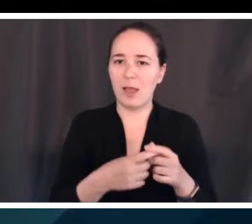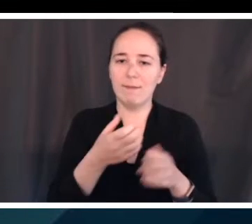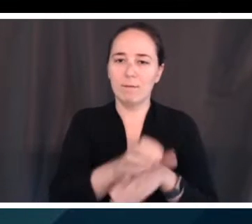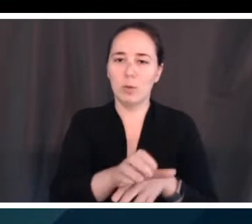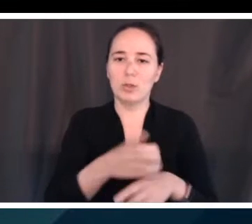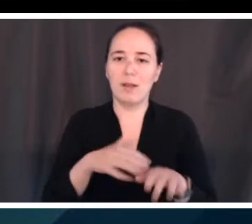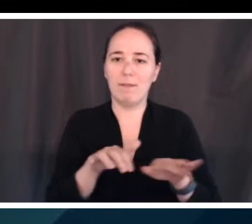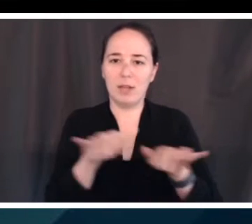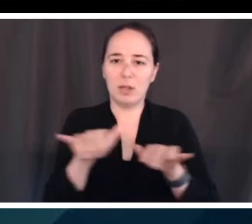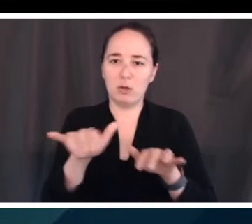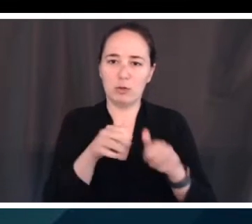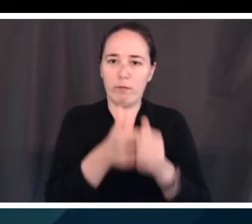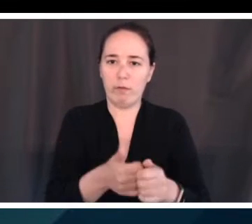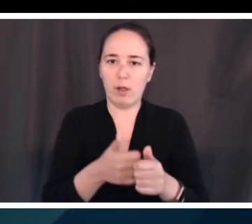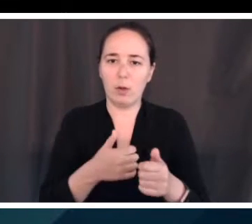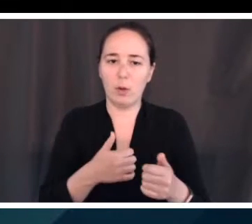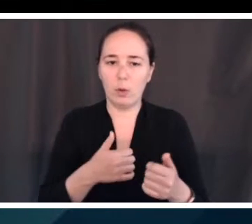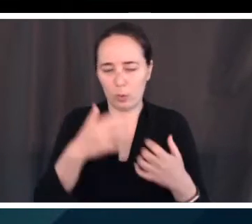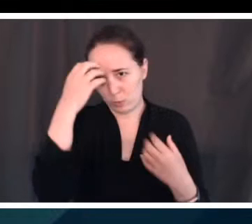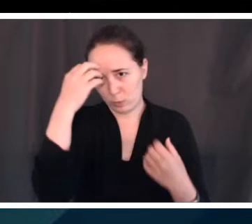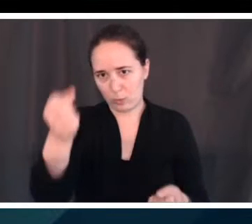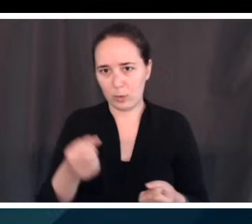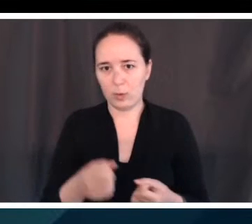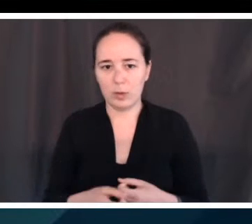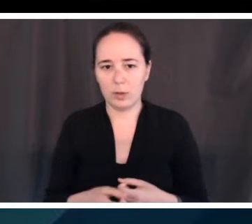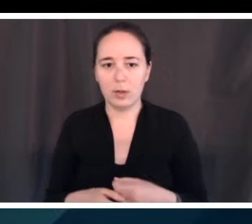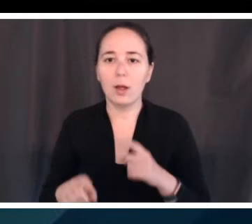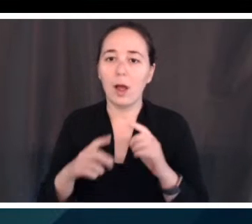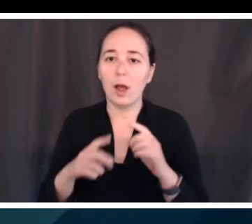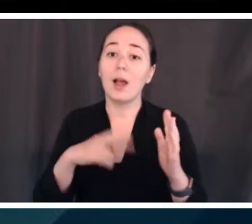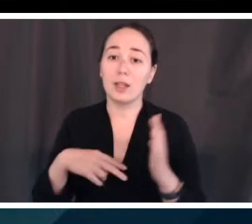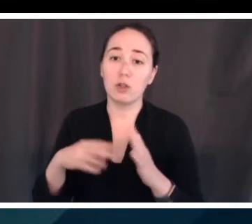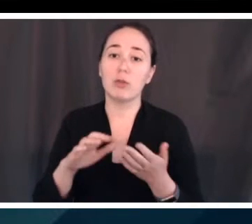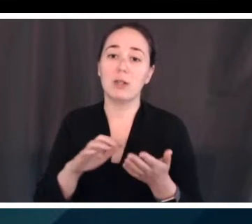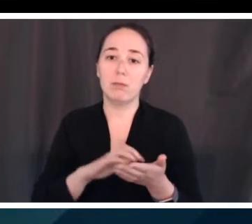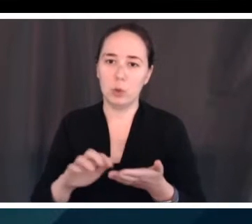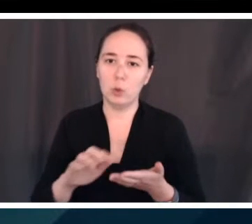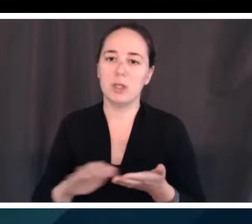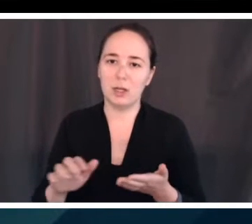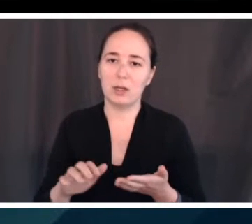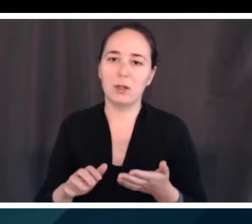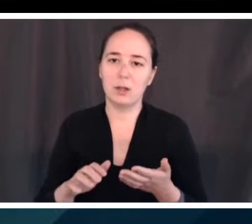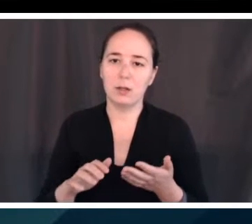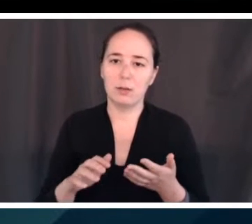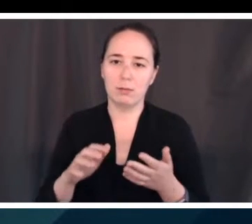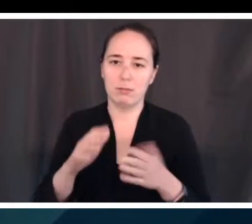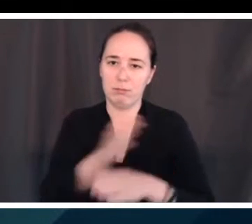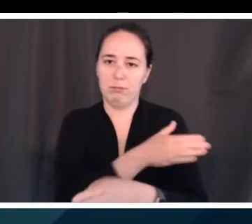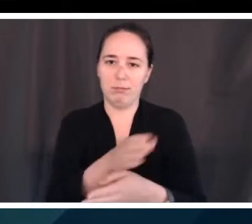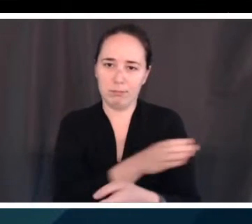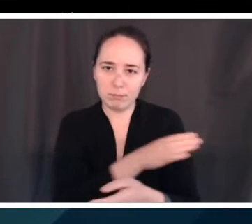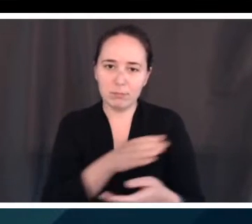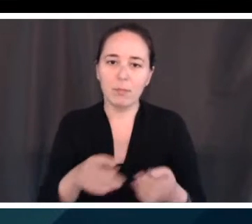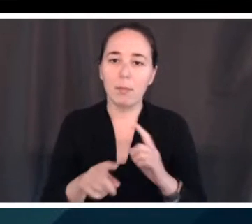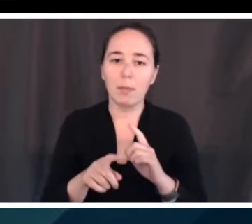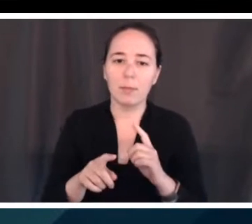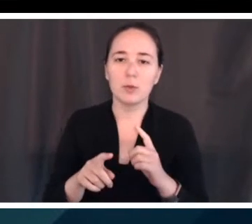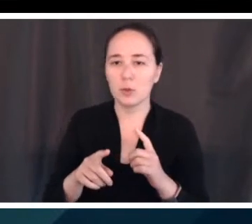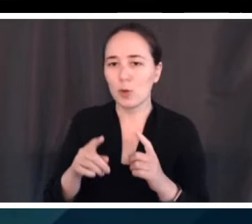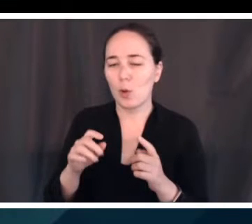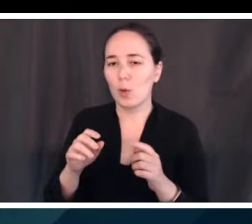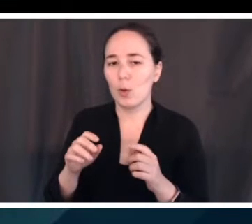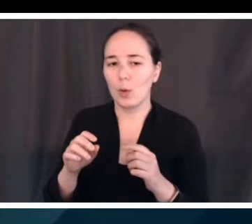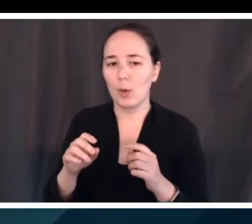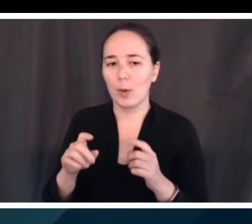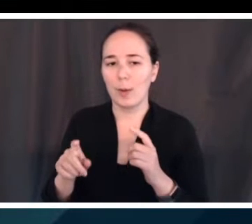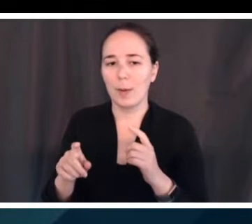memorized. So, I can read music in Braille, but if you want to show me like that, you need to